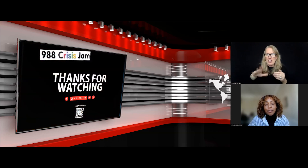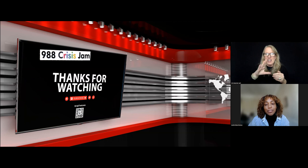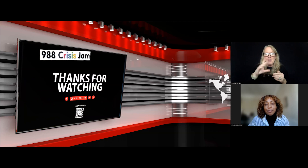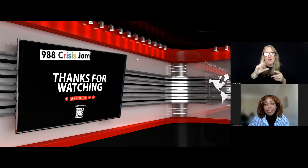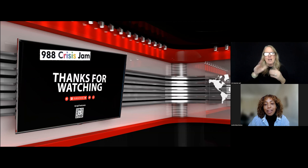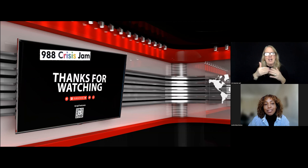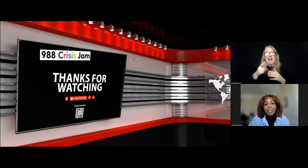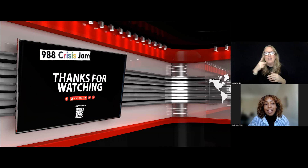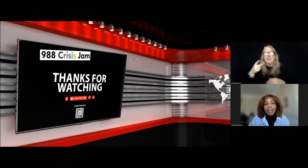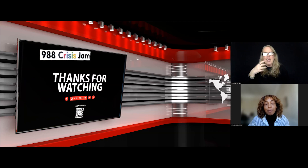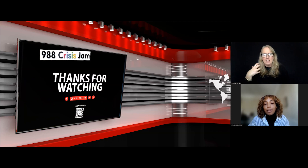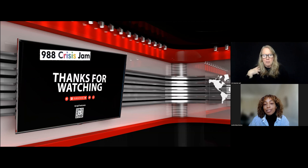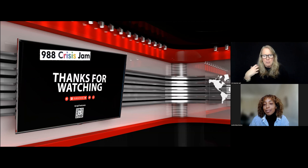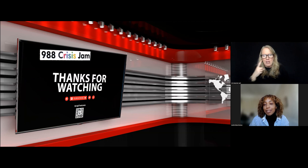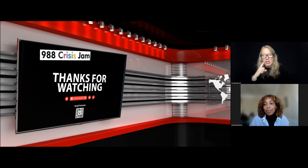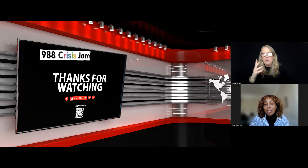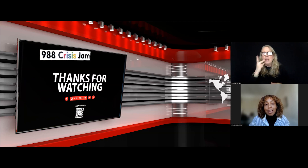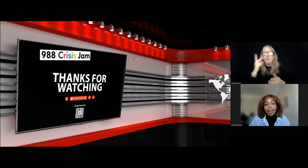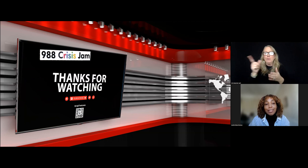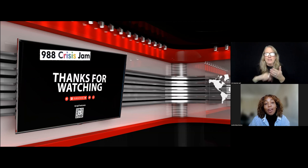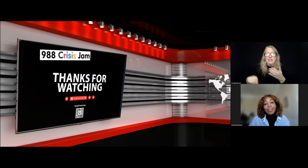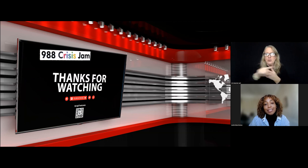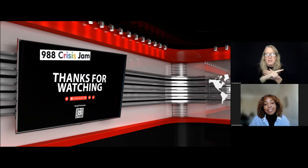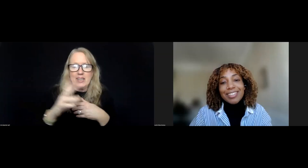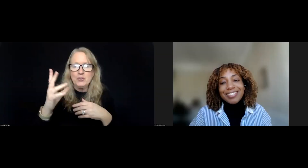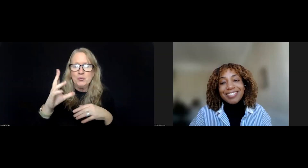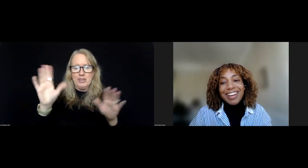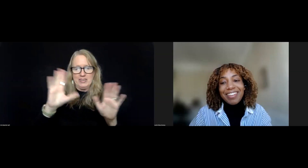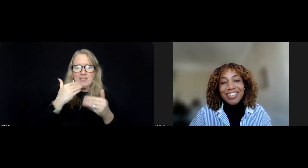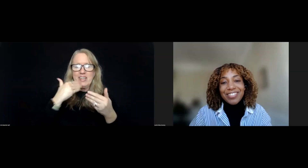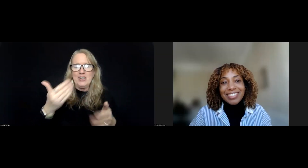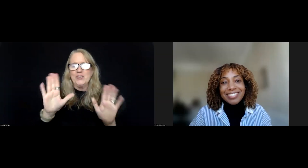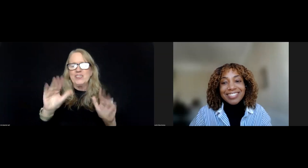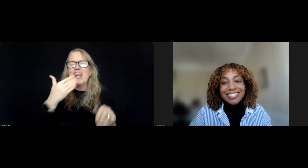Growth Officer at Fountain House, and I'll see you next week in the audience. Have a good one.